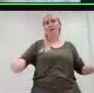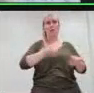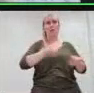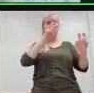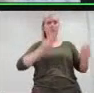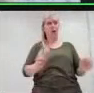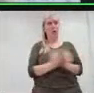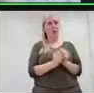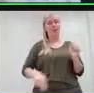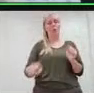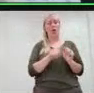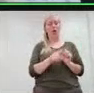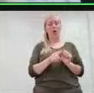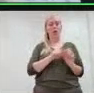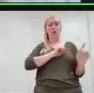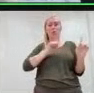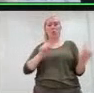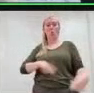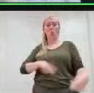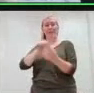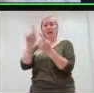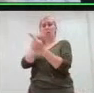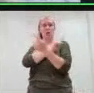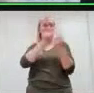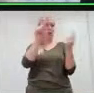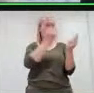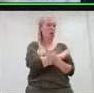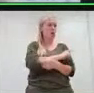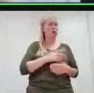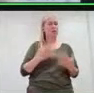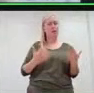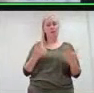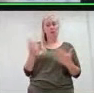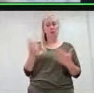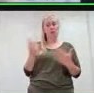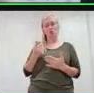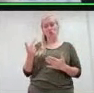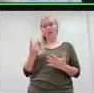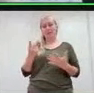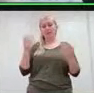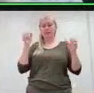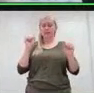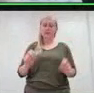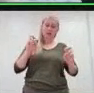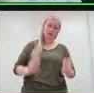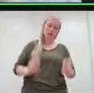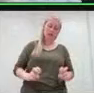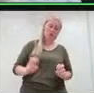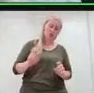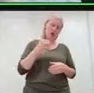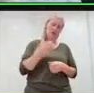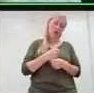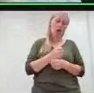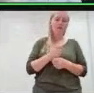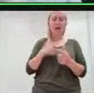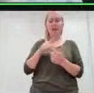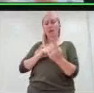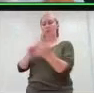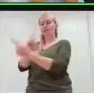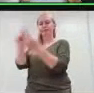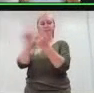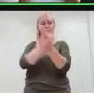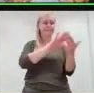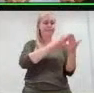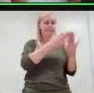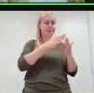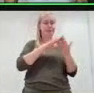and go meet anyone. And maybe two of us can sit down, have a cup of coffee, and then go meet different communities in town. So we